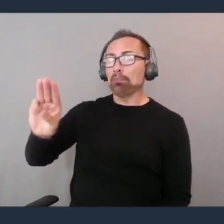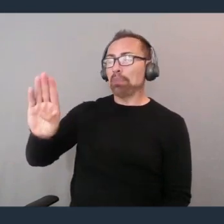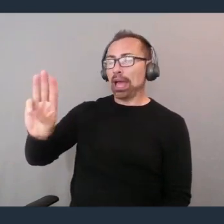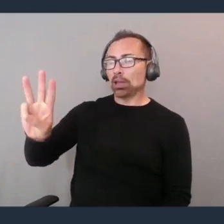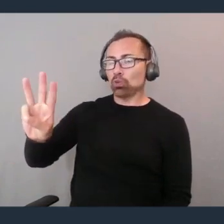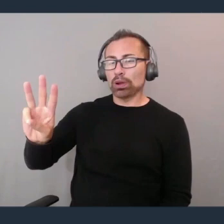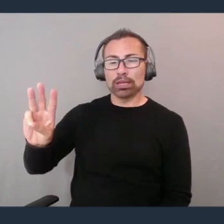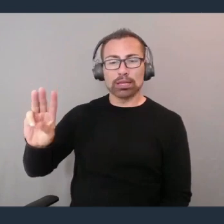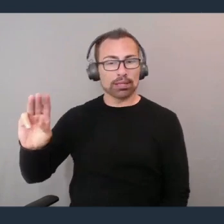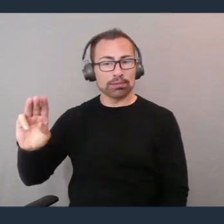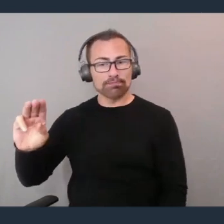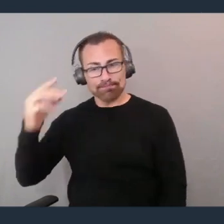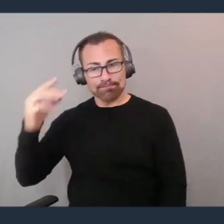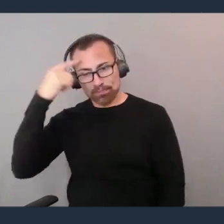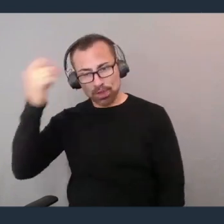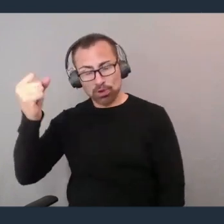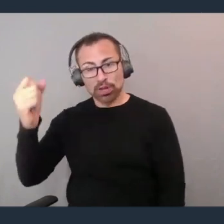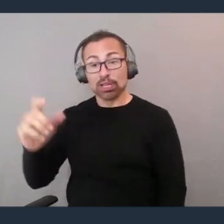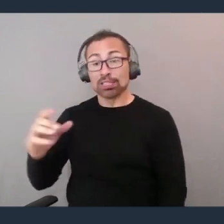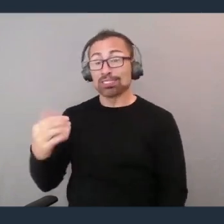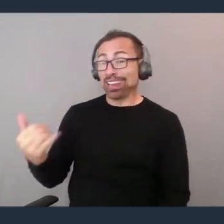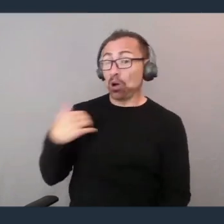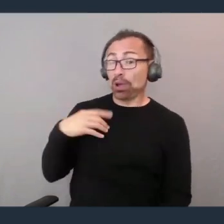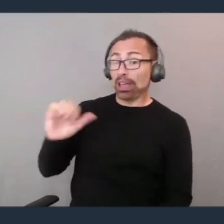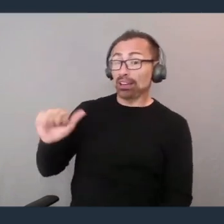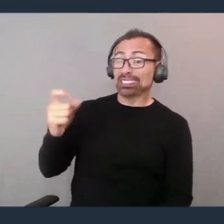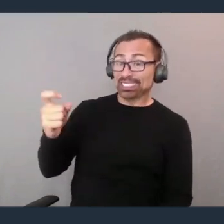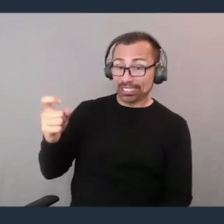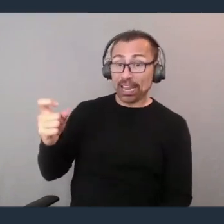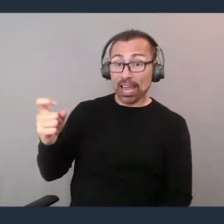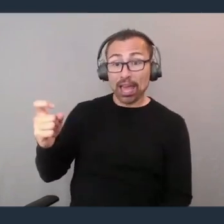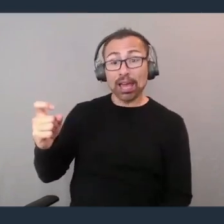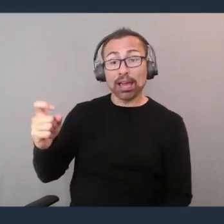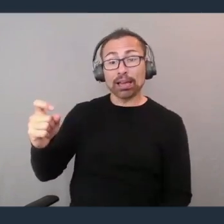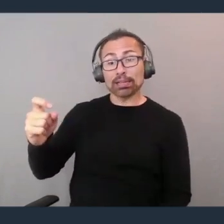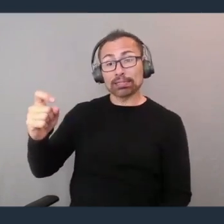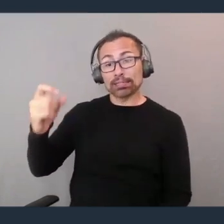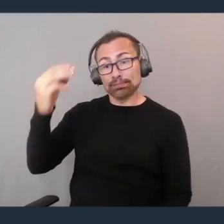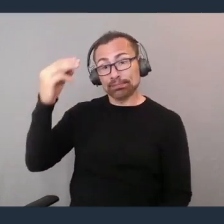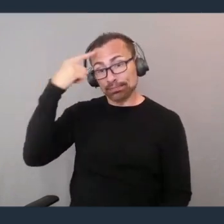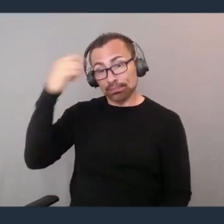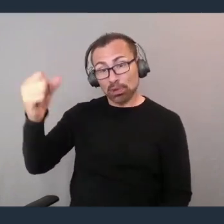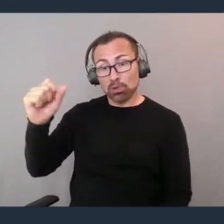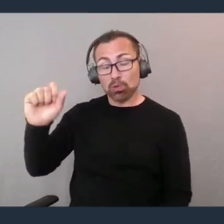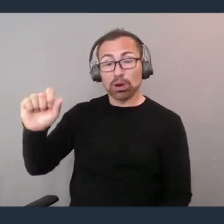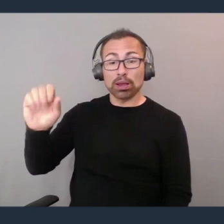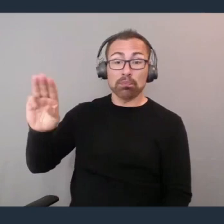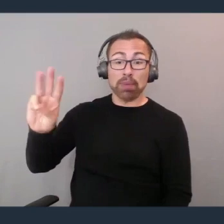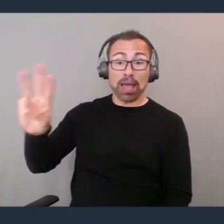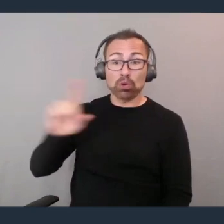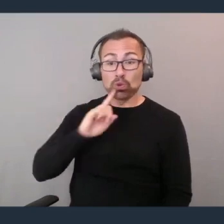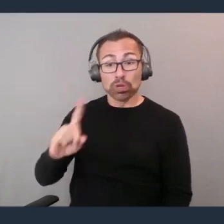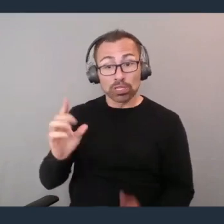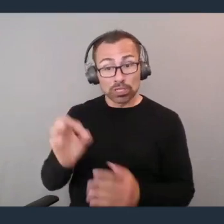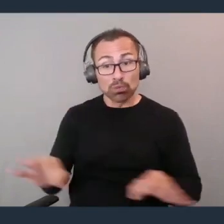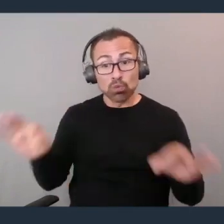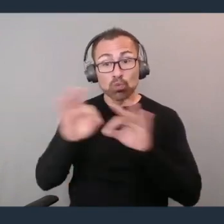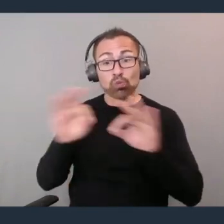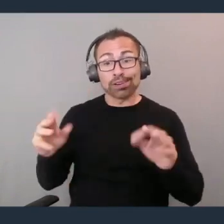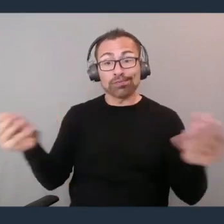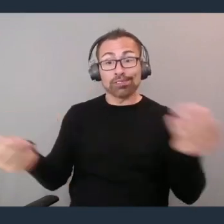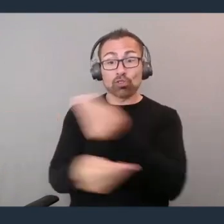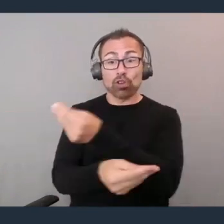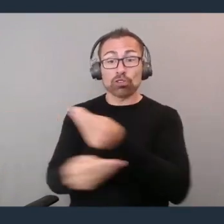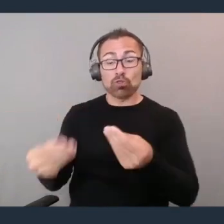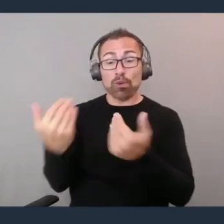memory bandwidth, which is really critical as you're passing parameters back and forth to multiply and compute on. And